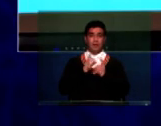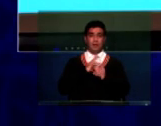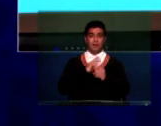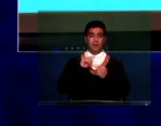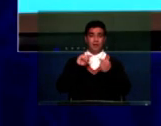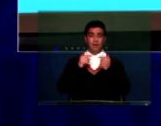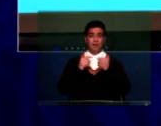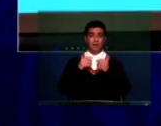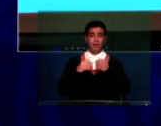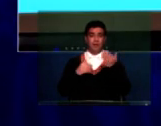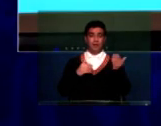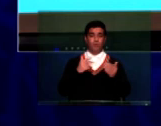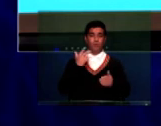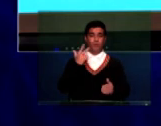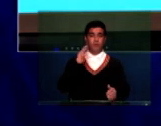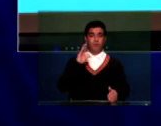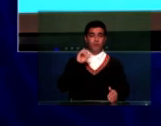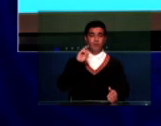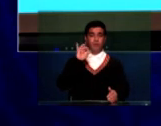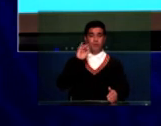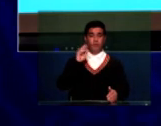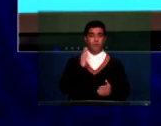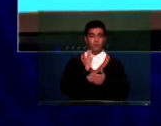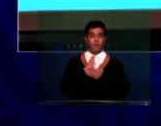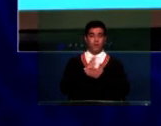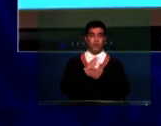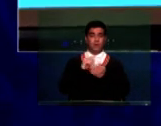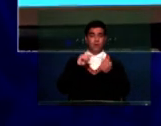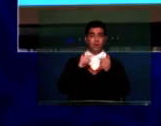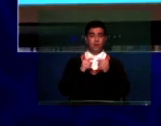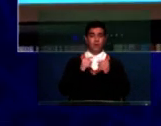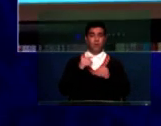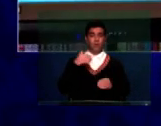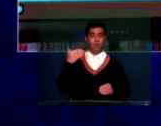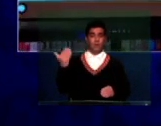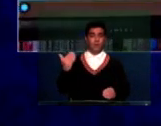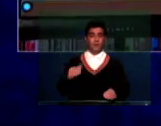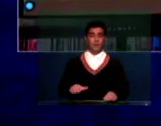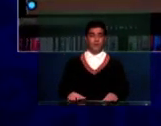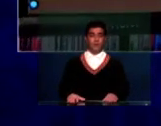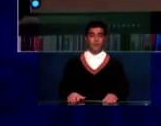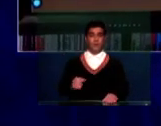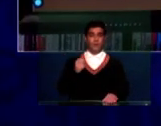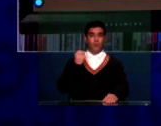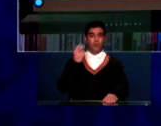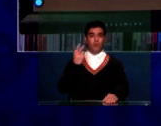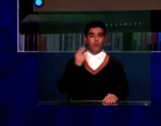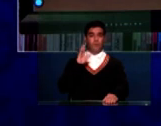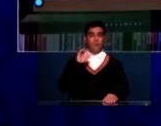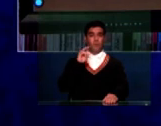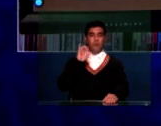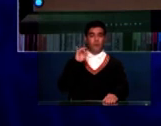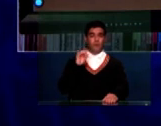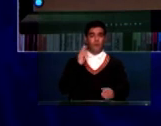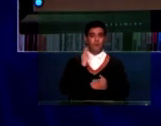Reaksiyaning chap tomonida 3ta vodorod atomi mavjud, reaksiyaning o'ng tomonida esa 12ta vodorod